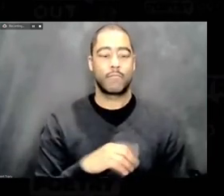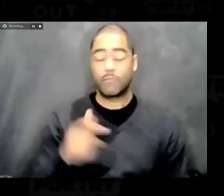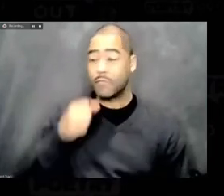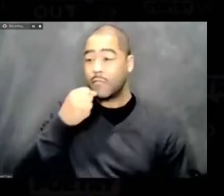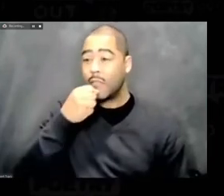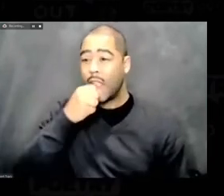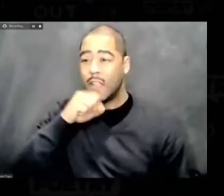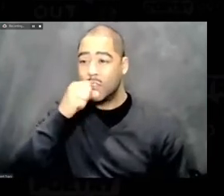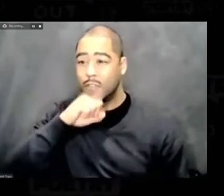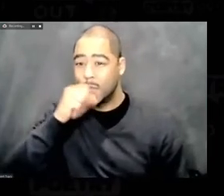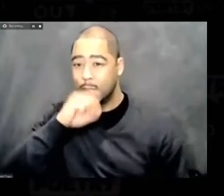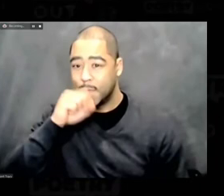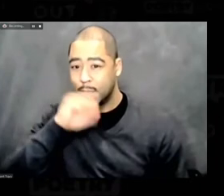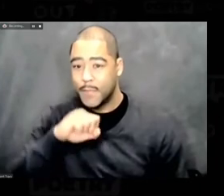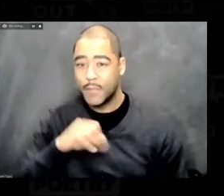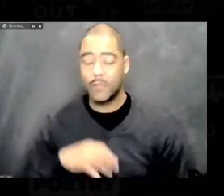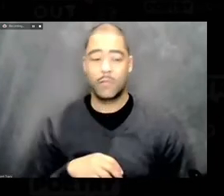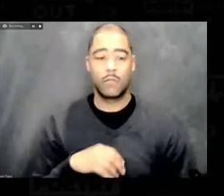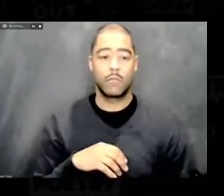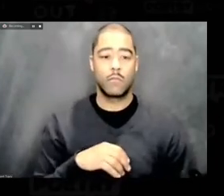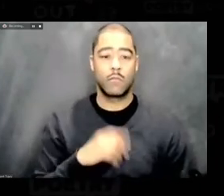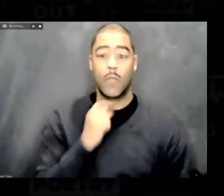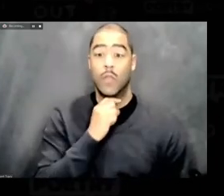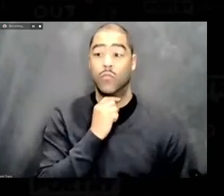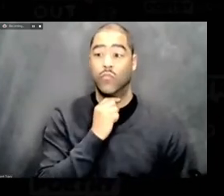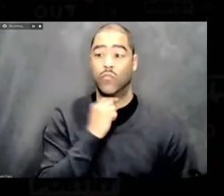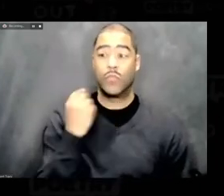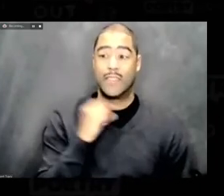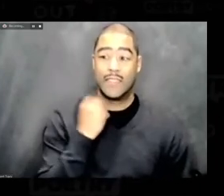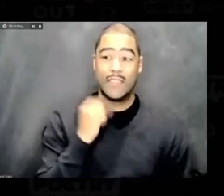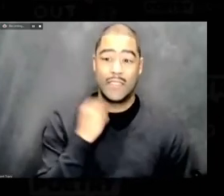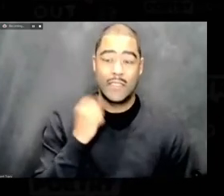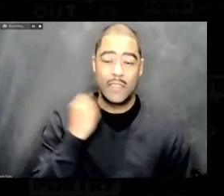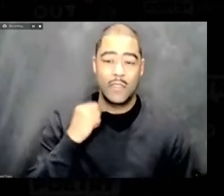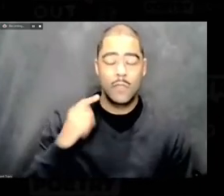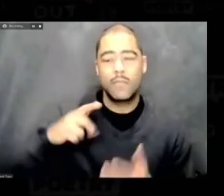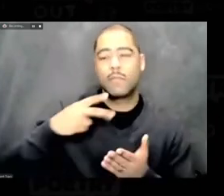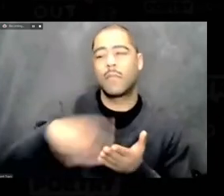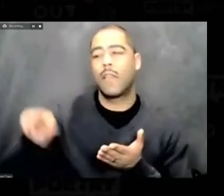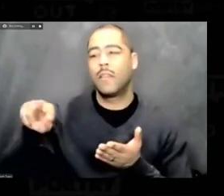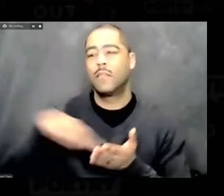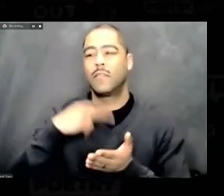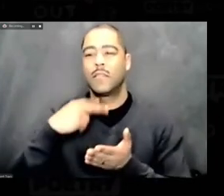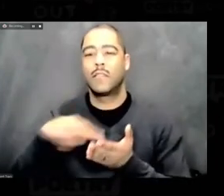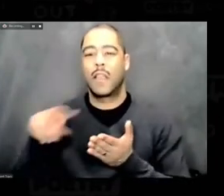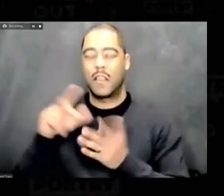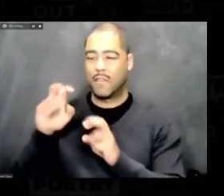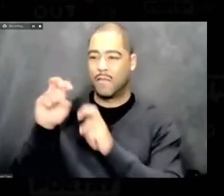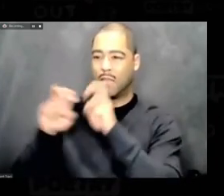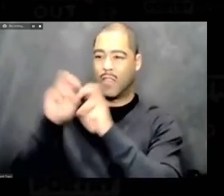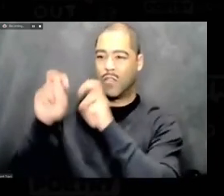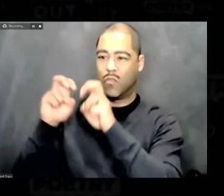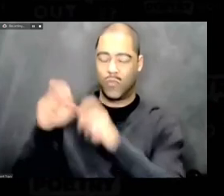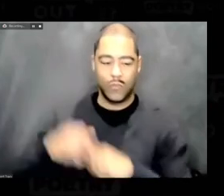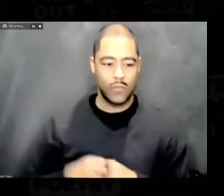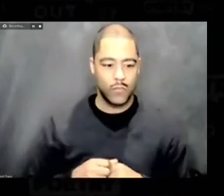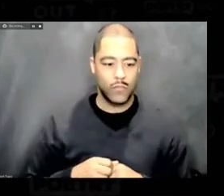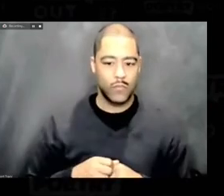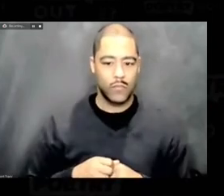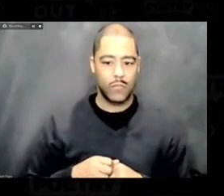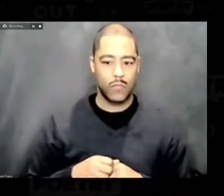priest dancing to Lizzo at the Castro Fair, a free chocolate chip cookie with sea